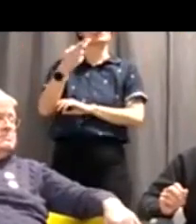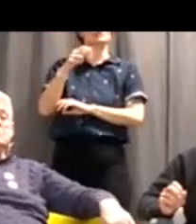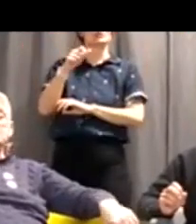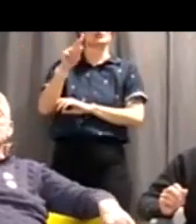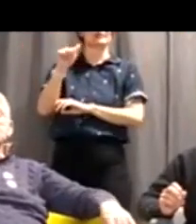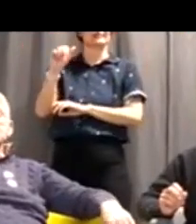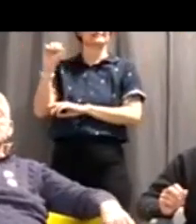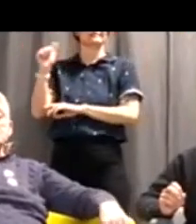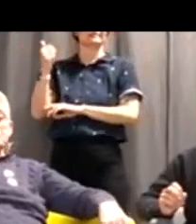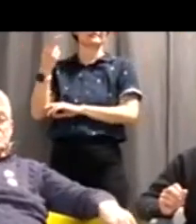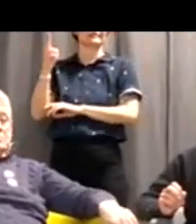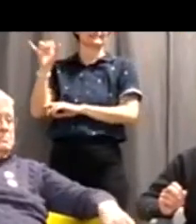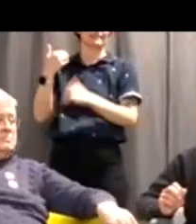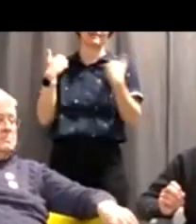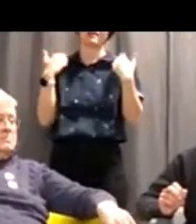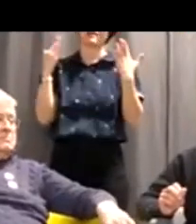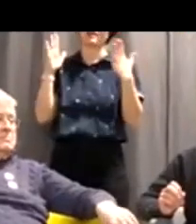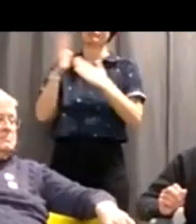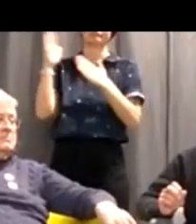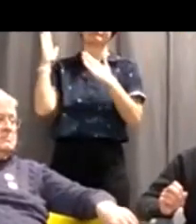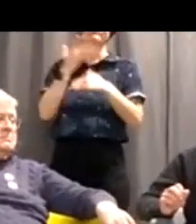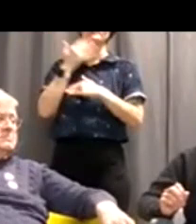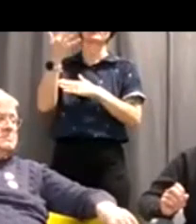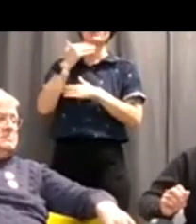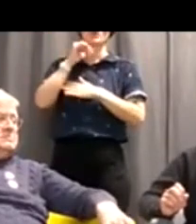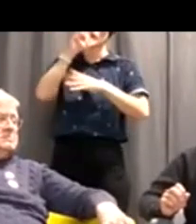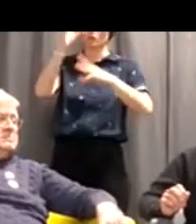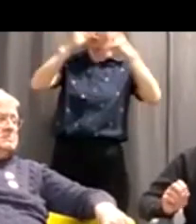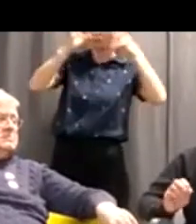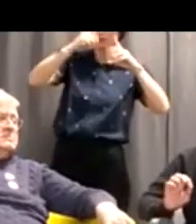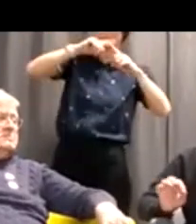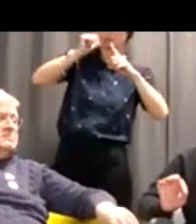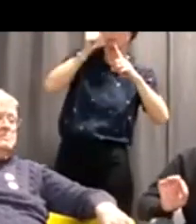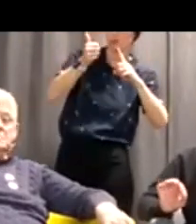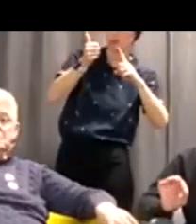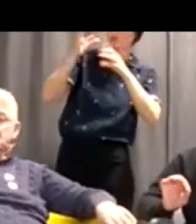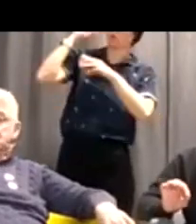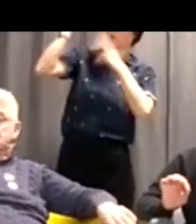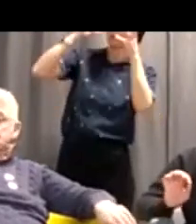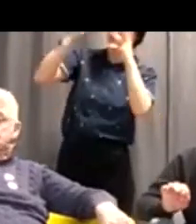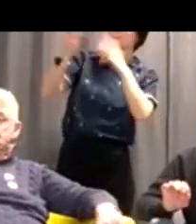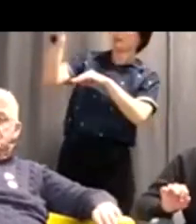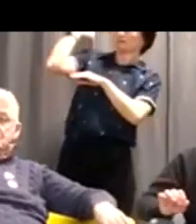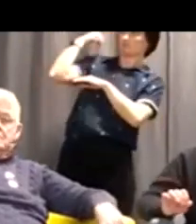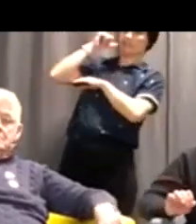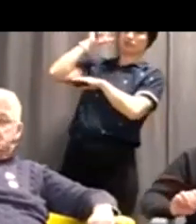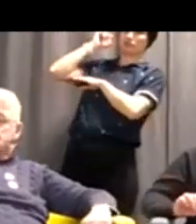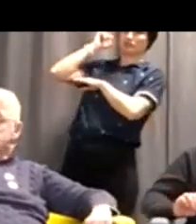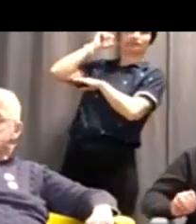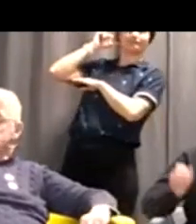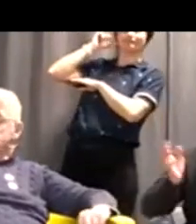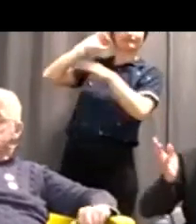great song, and she says, "Don't worry about tomorrow, don't worry about yesterday, just enjoy the moment. It's all you have,